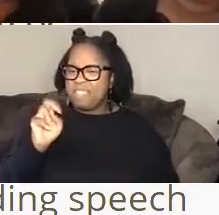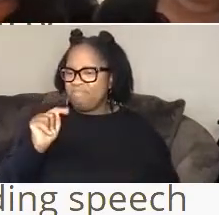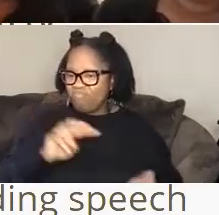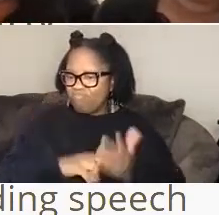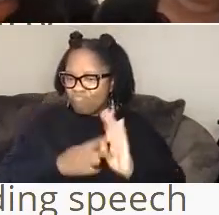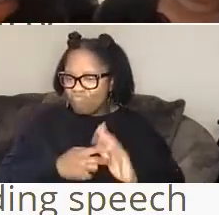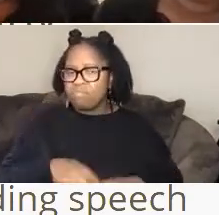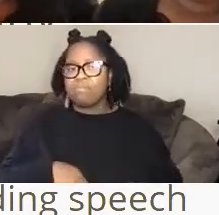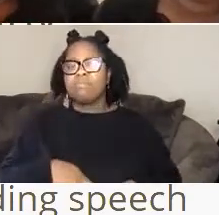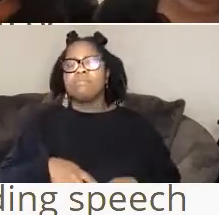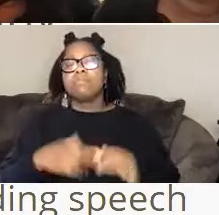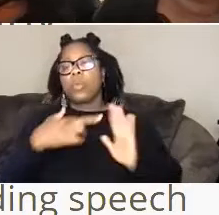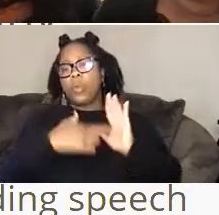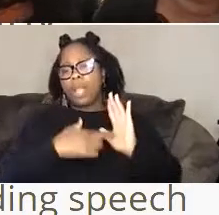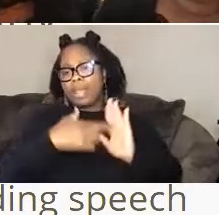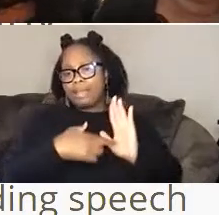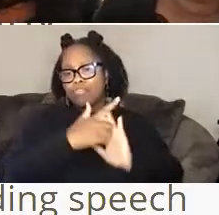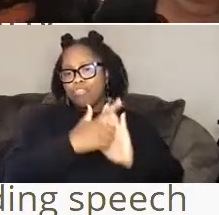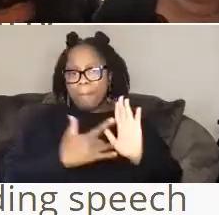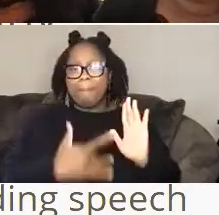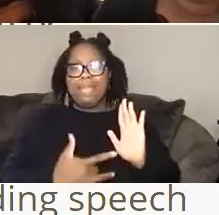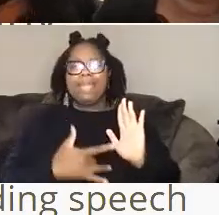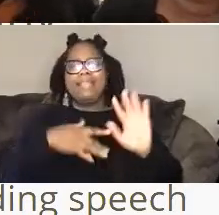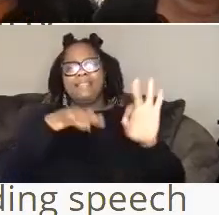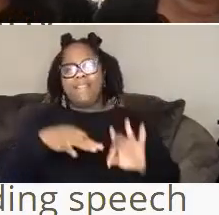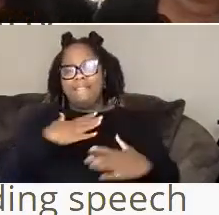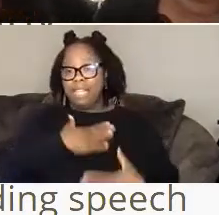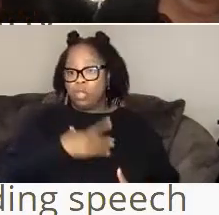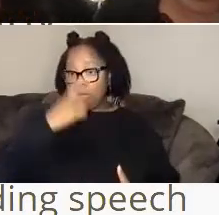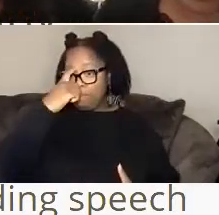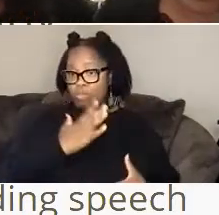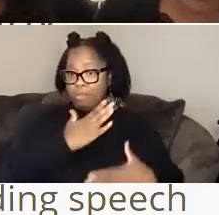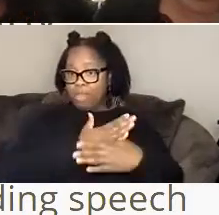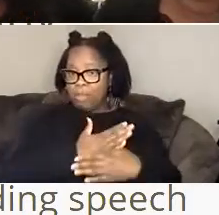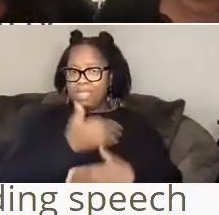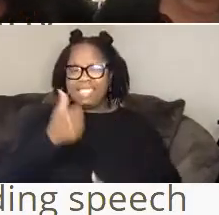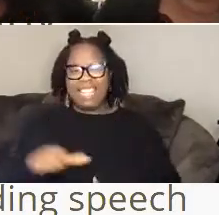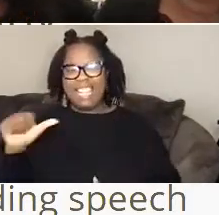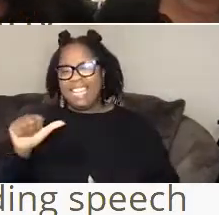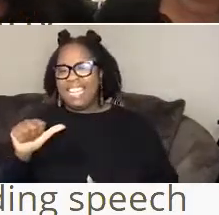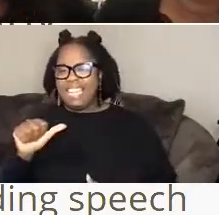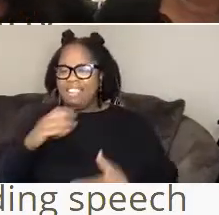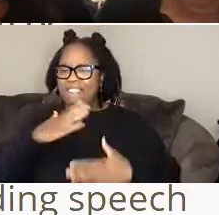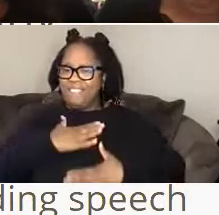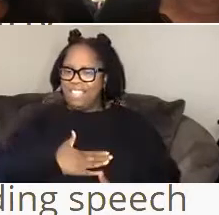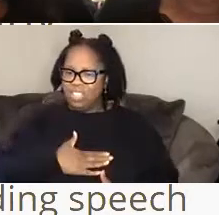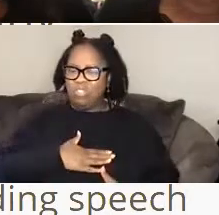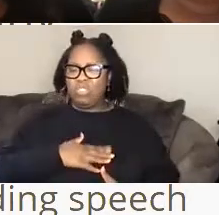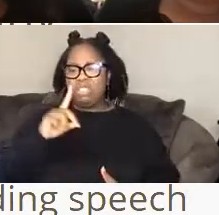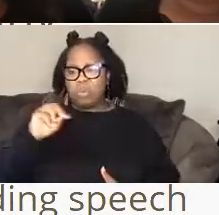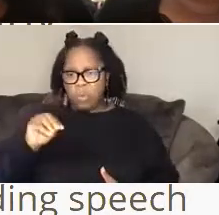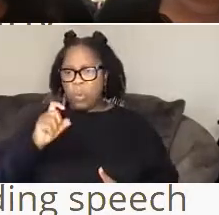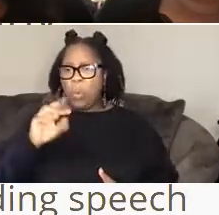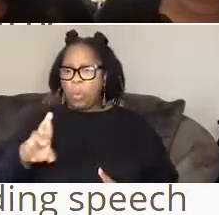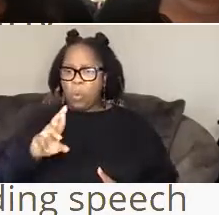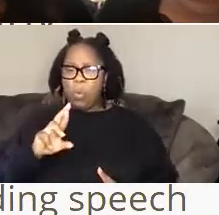Regulations or laws often define physical or mental impairment as any physiological disorder or